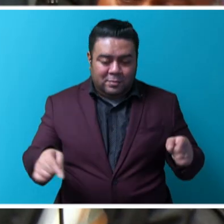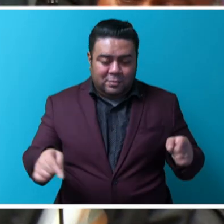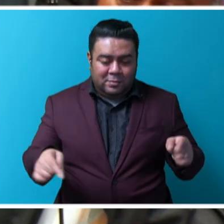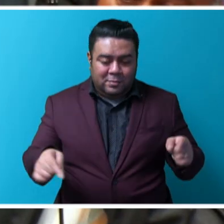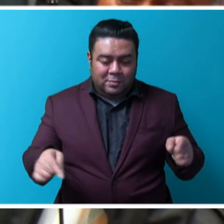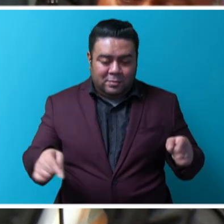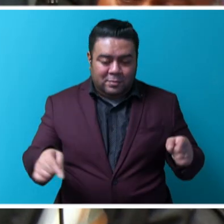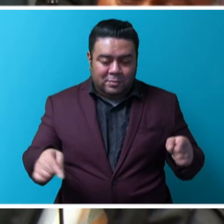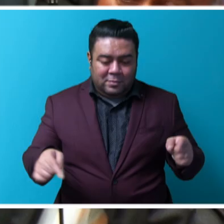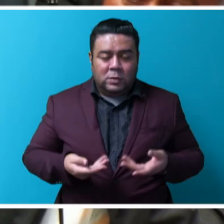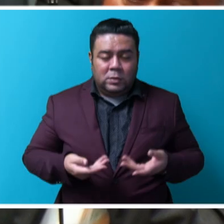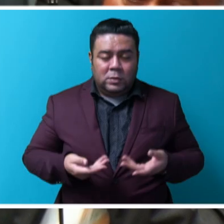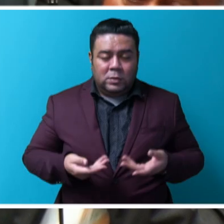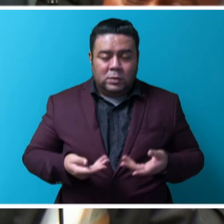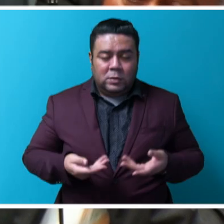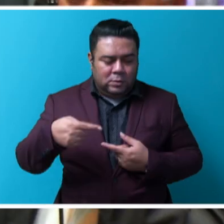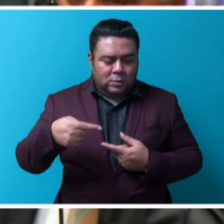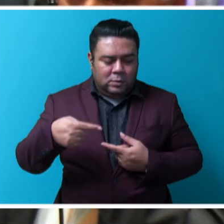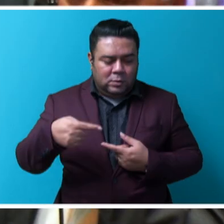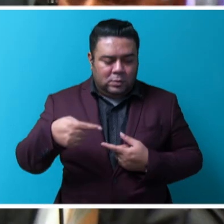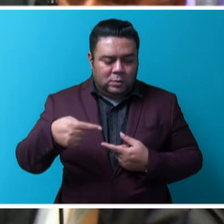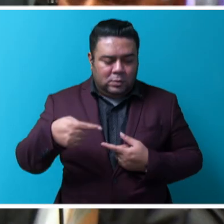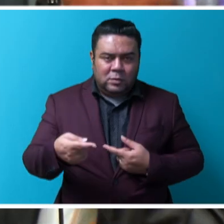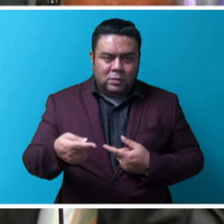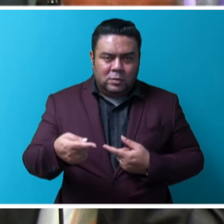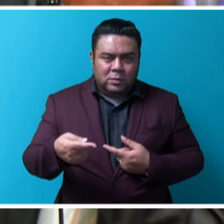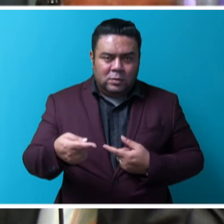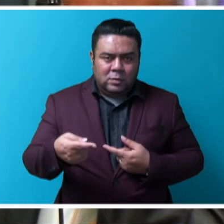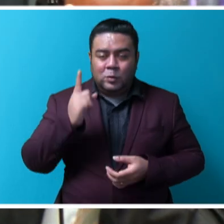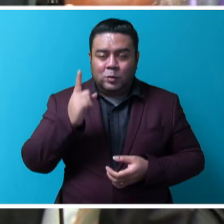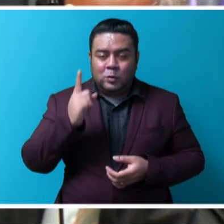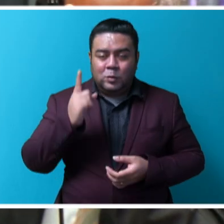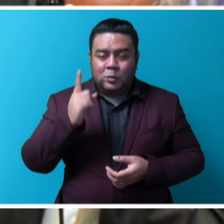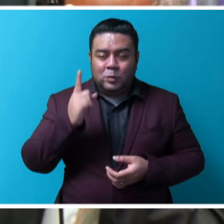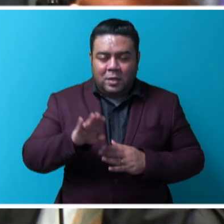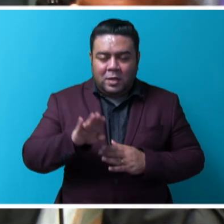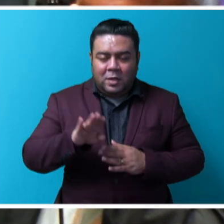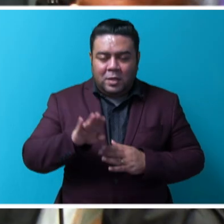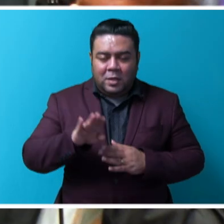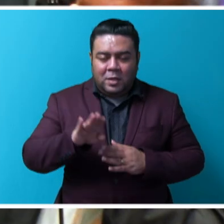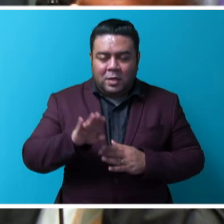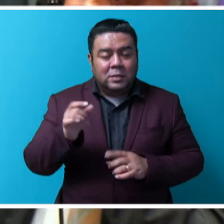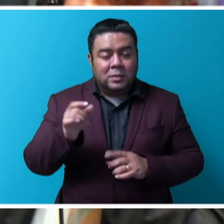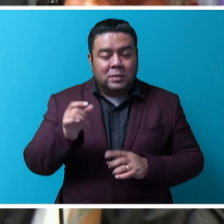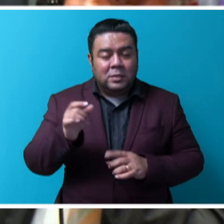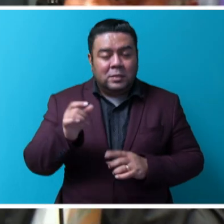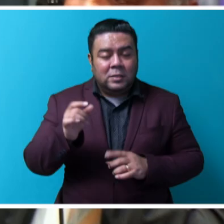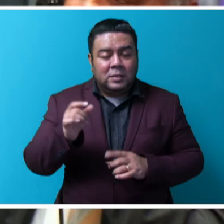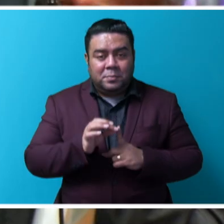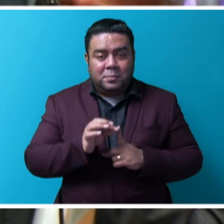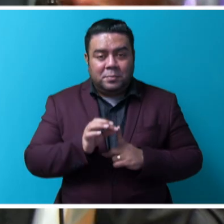opposition. The worry in the opposition. The elections is too far away. But we can see the opposition that